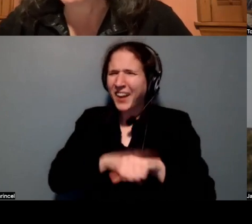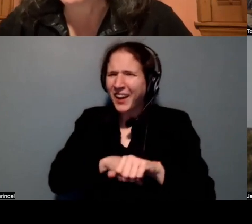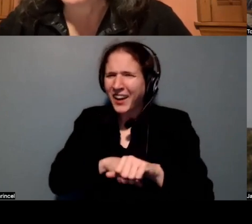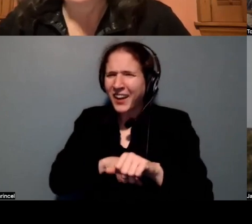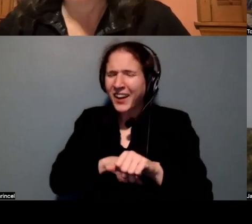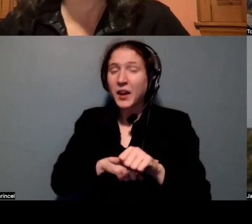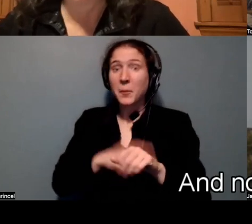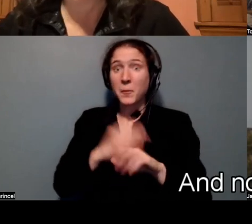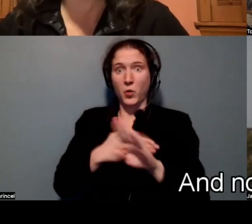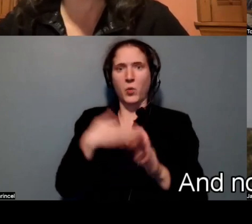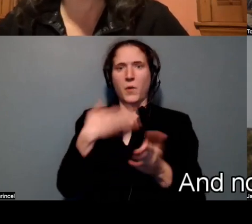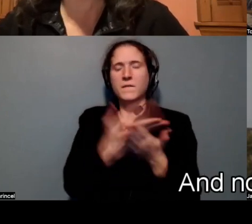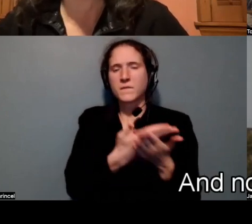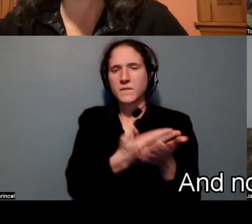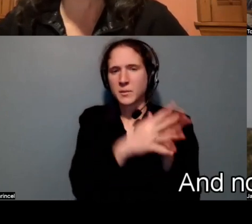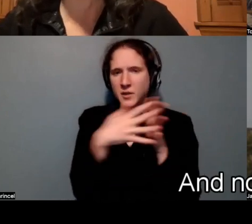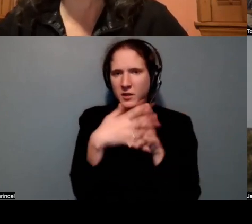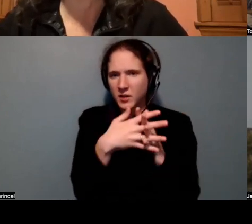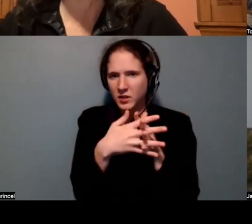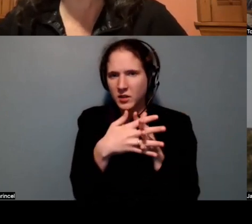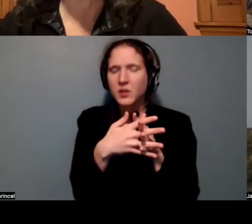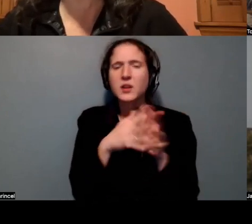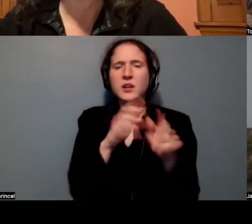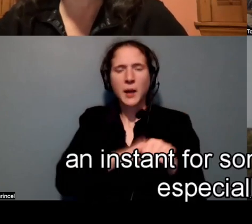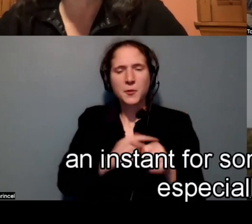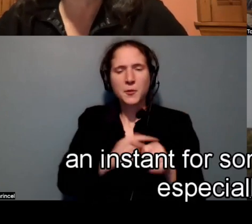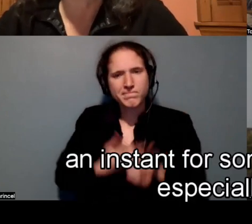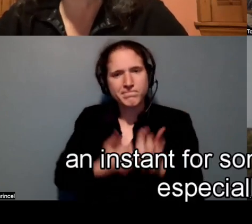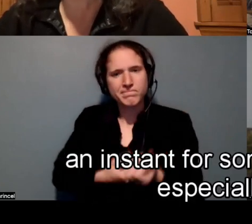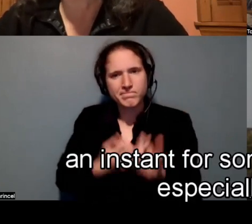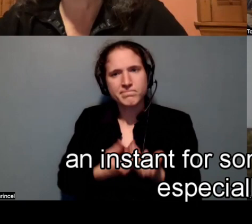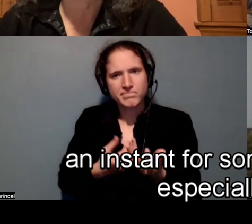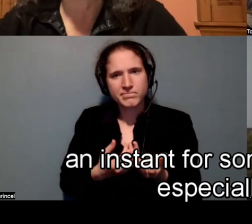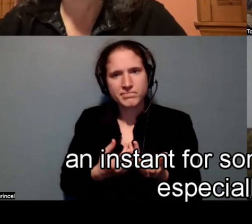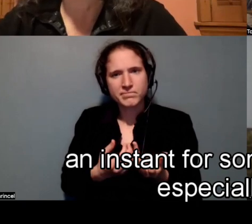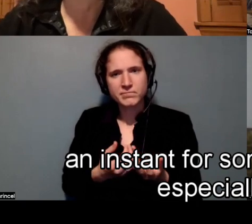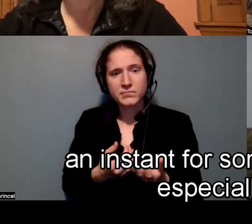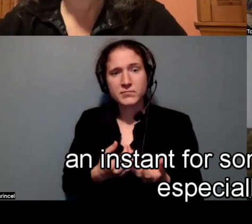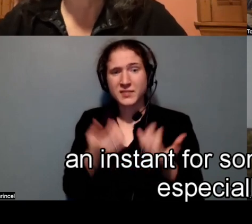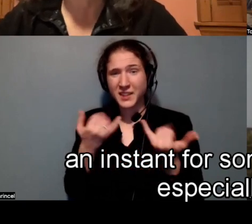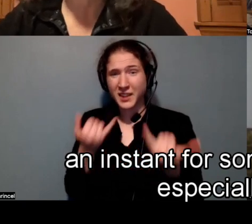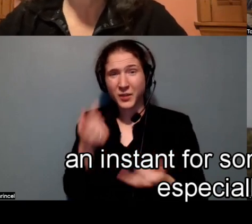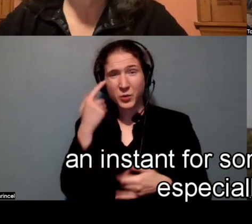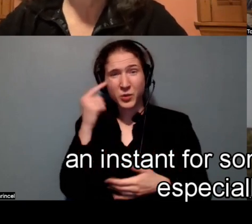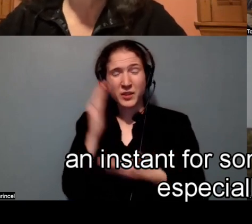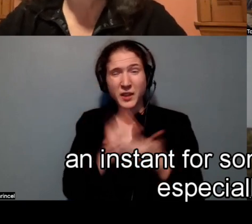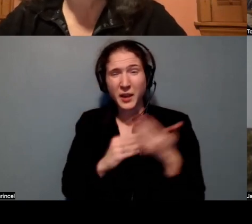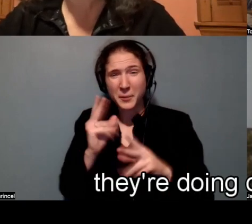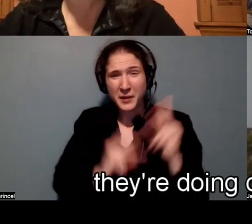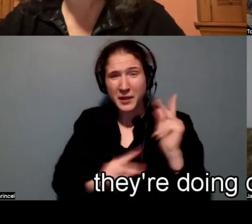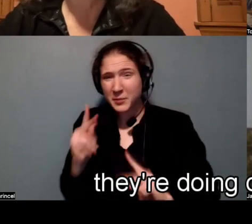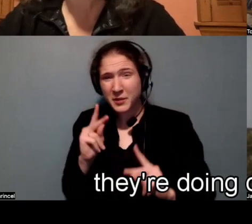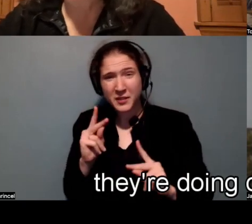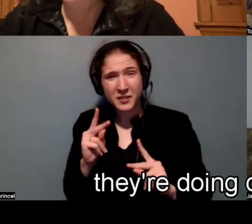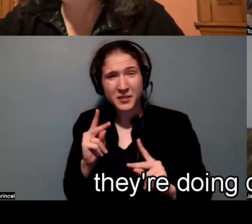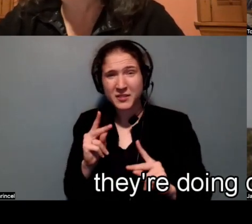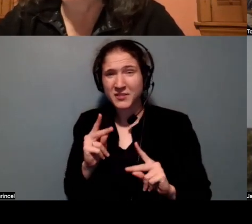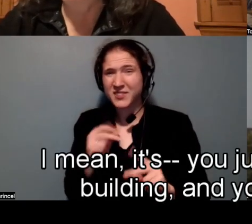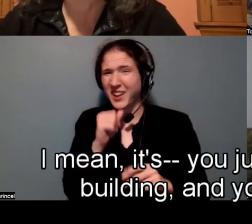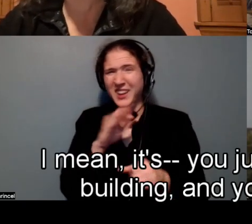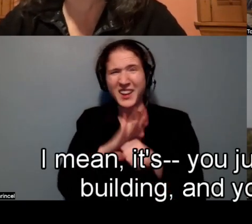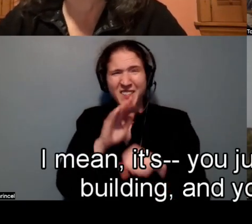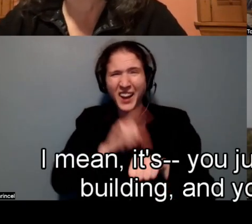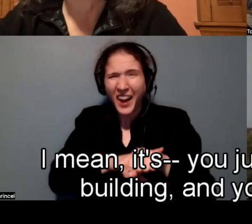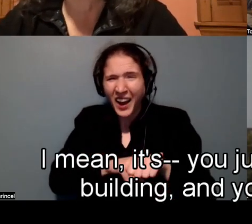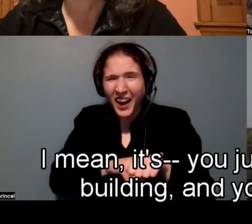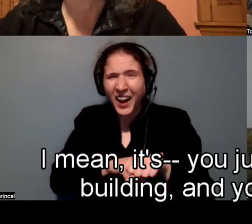here. And now it's an instant for some people. And especially when they're doing drone things, I